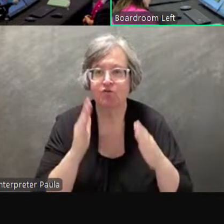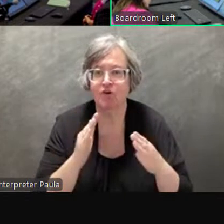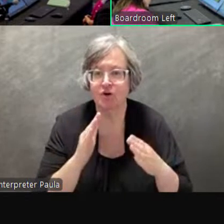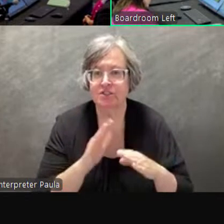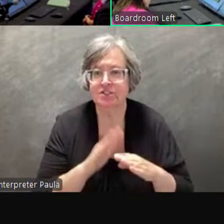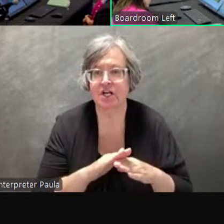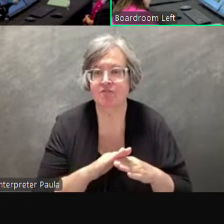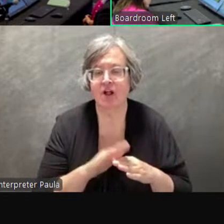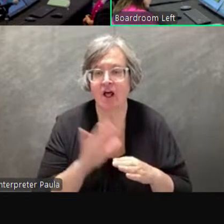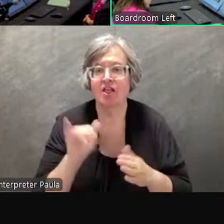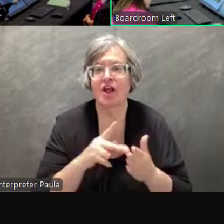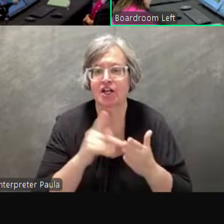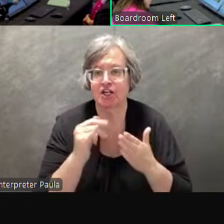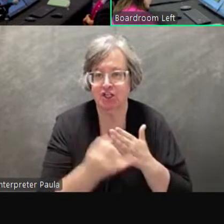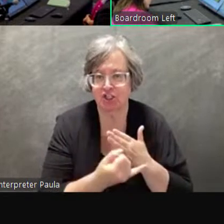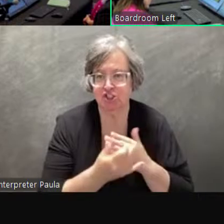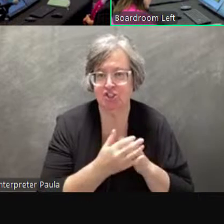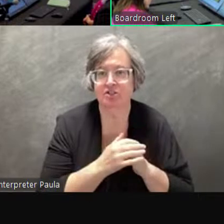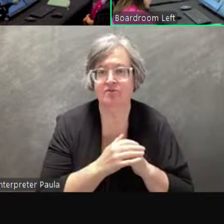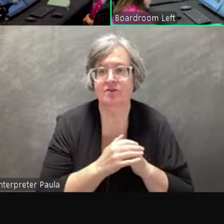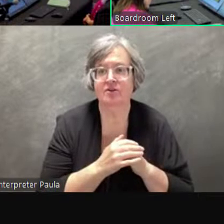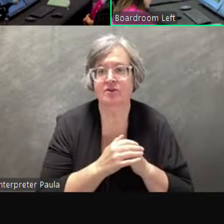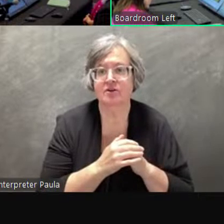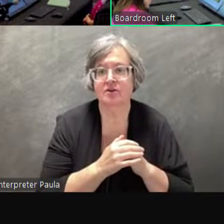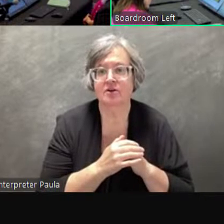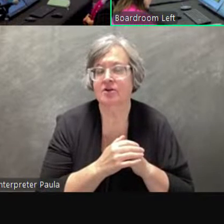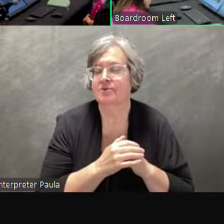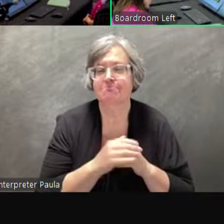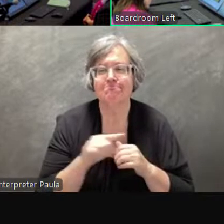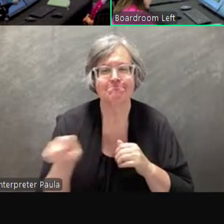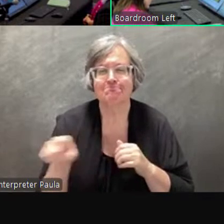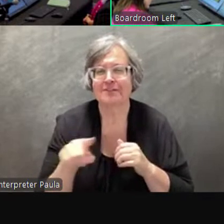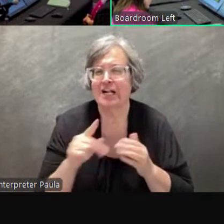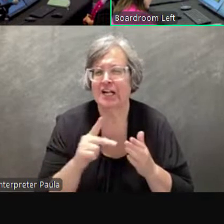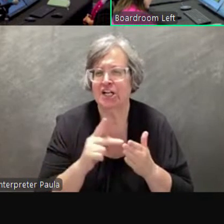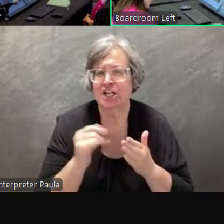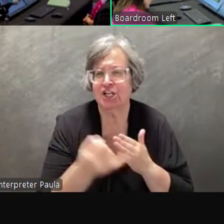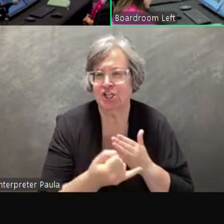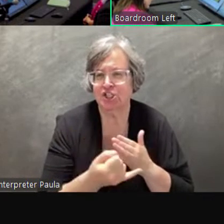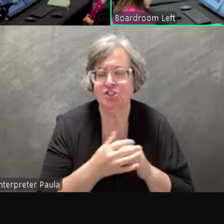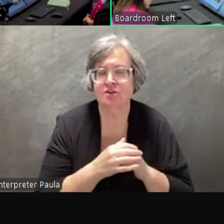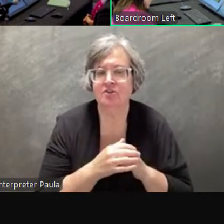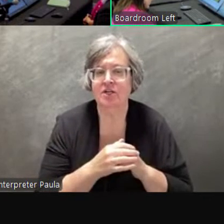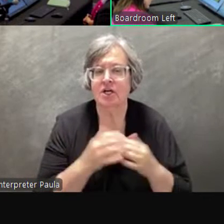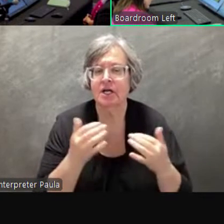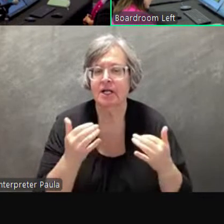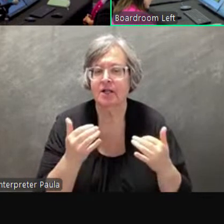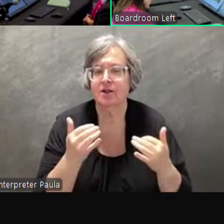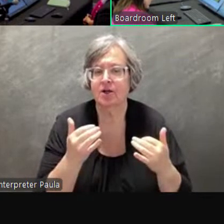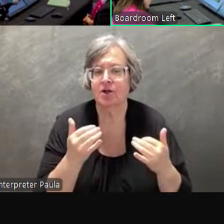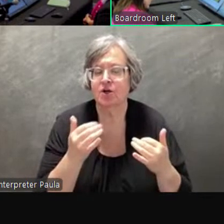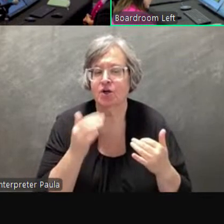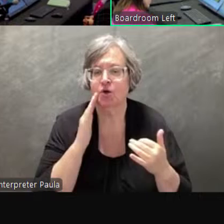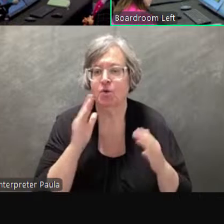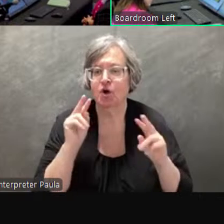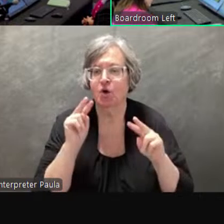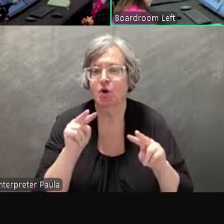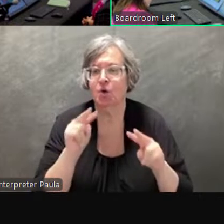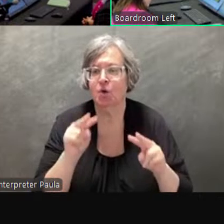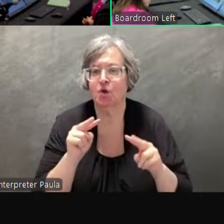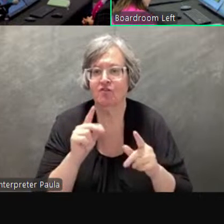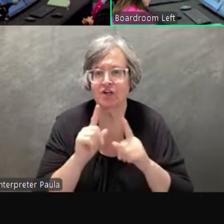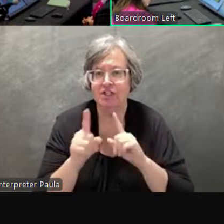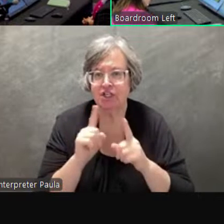an initiative, along with a number of other initiatives that we have to address in the upcoming fiscal year, and certainly look forward to the